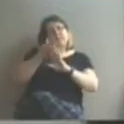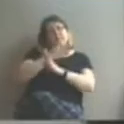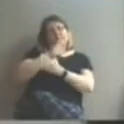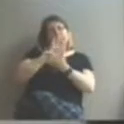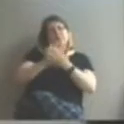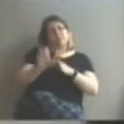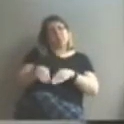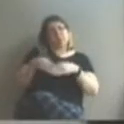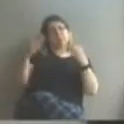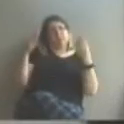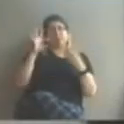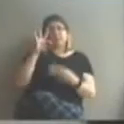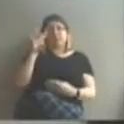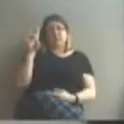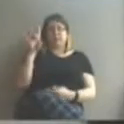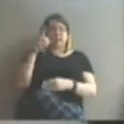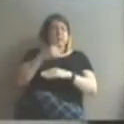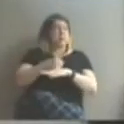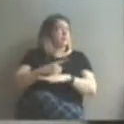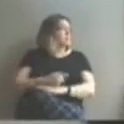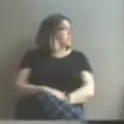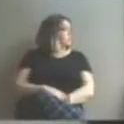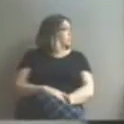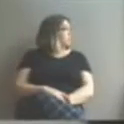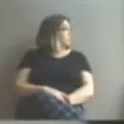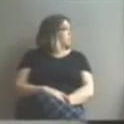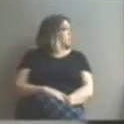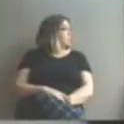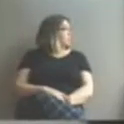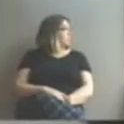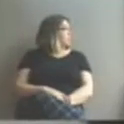opens? 98. How many?